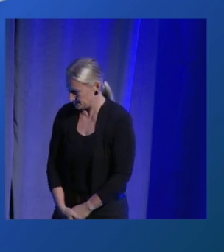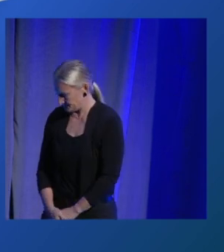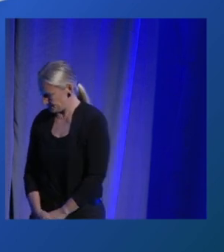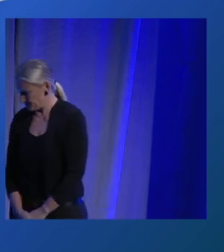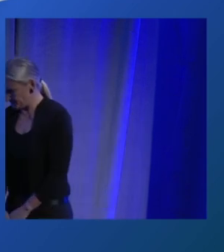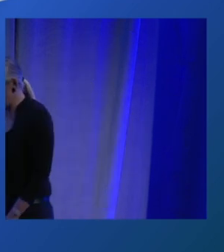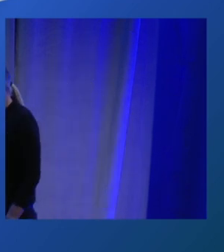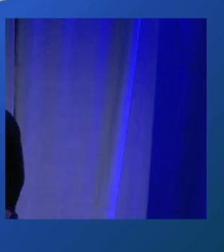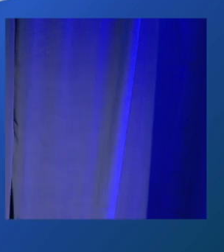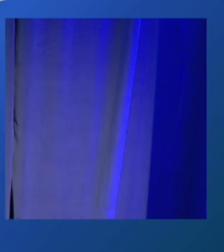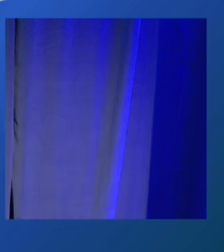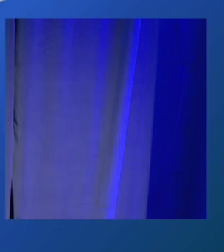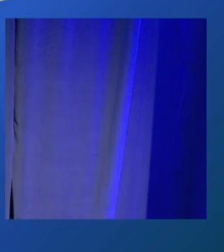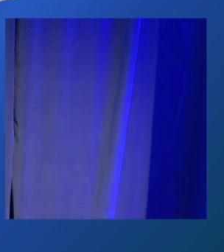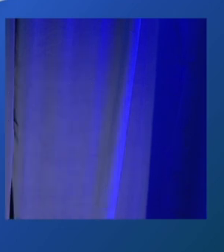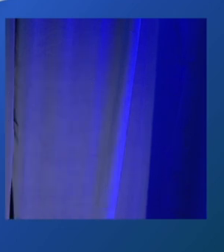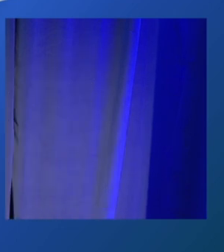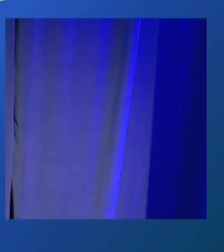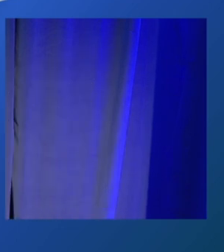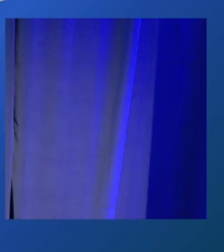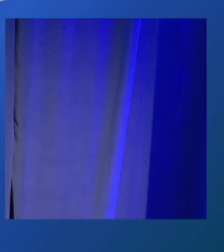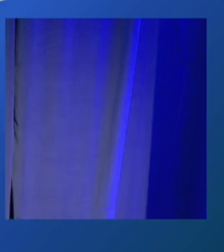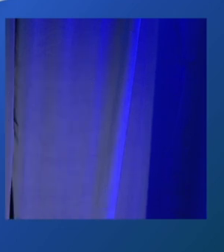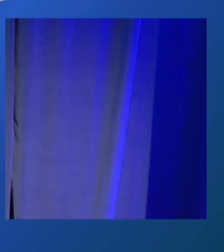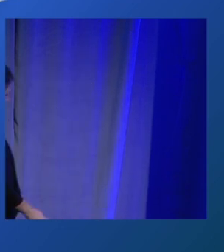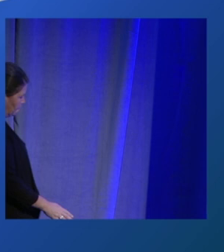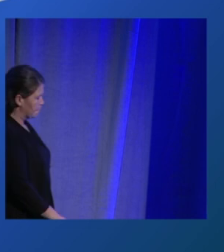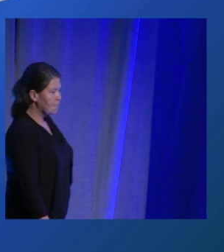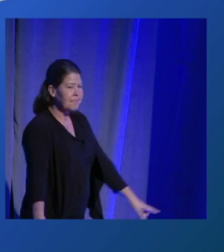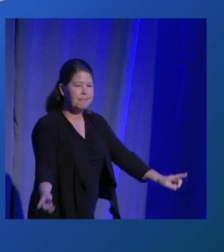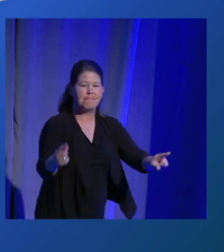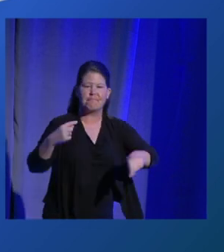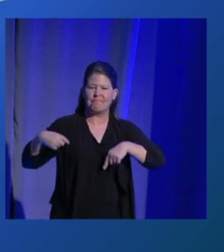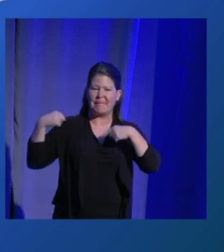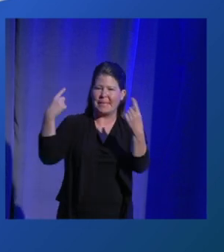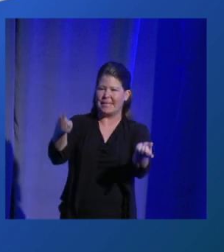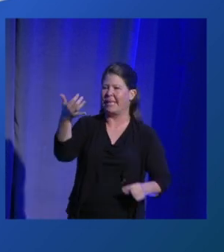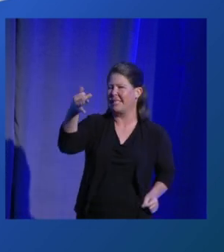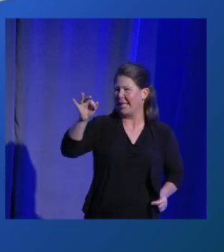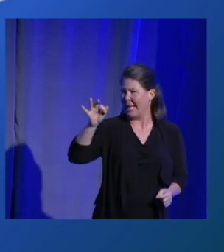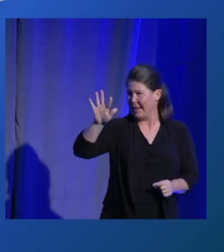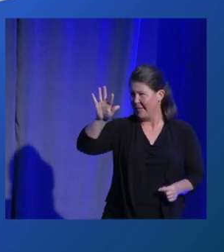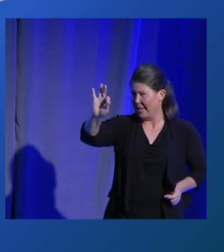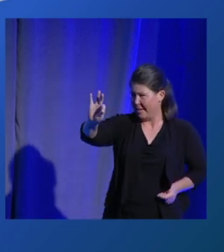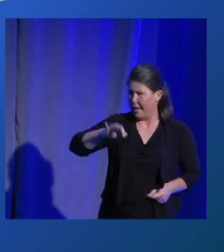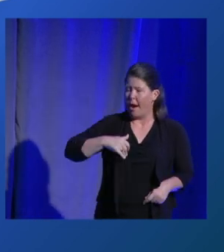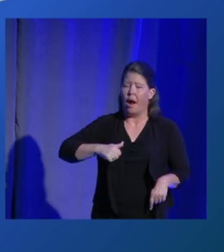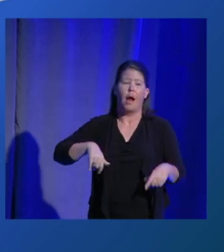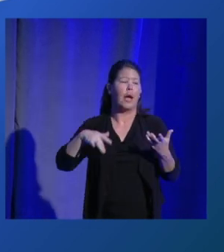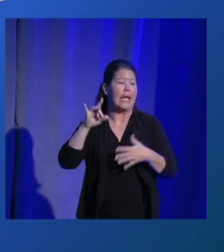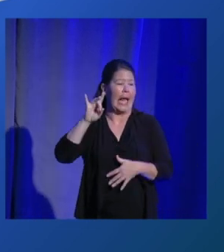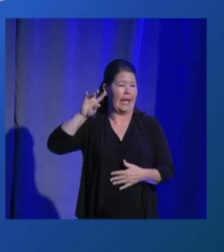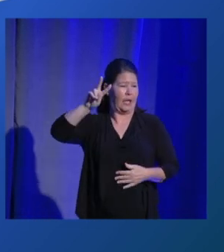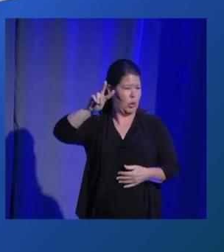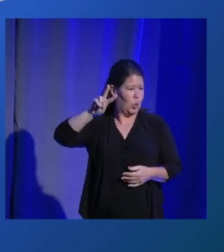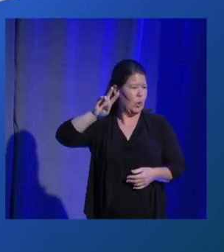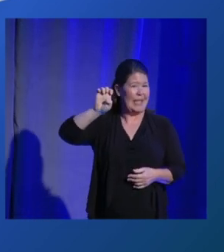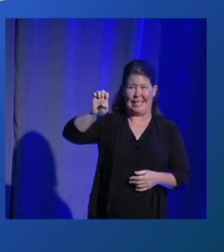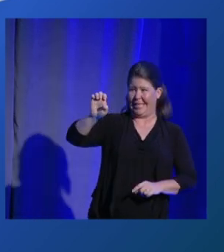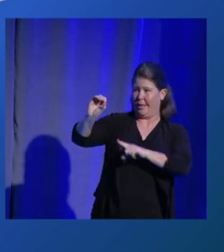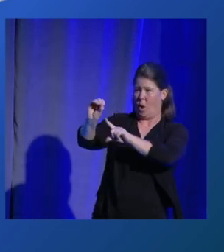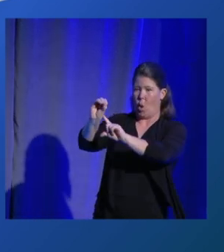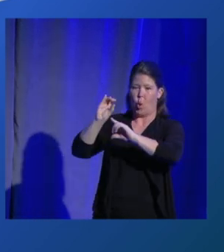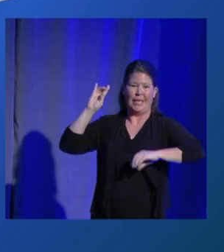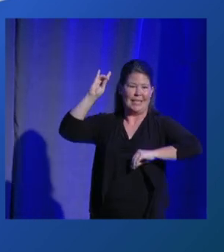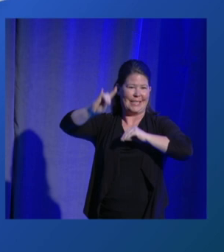9 88,200 satellites Earth observation satellites have been launched and um the union of